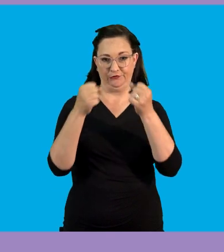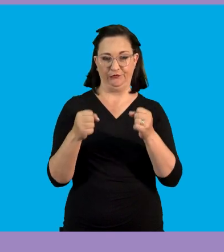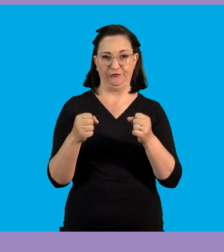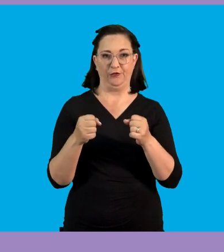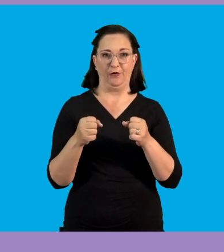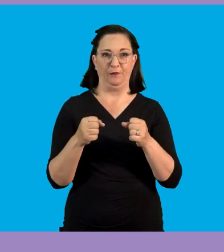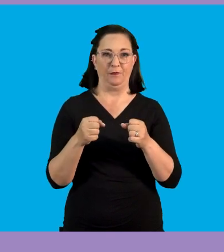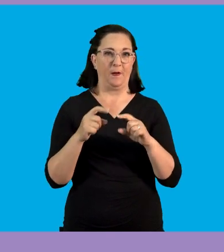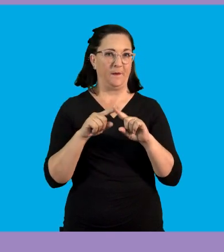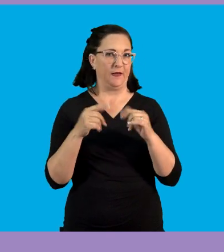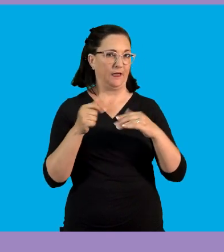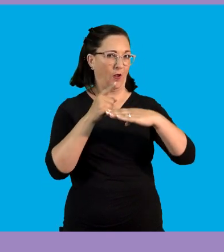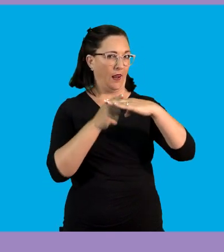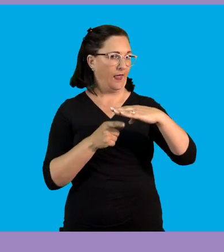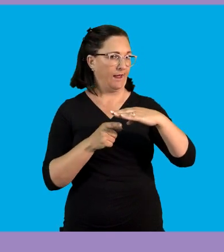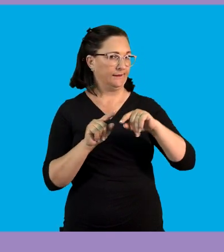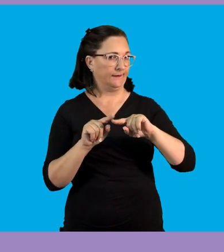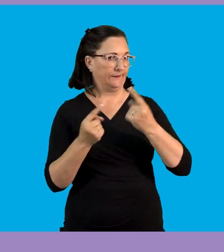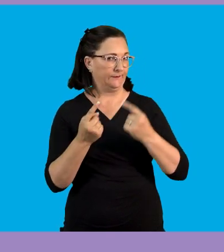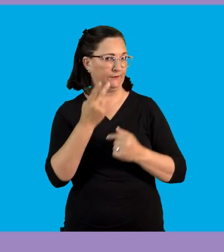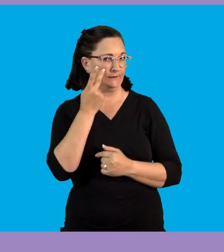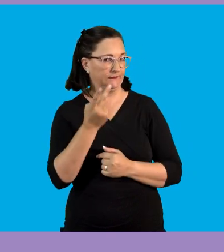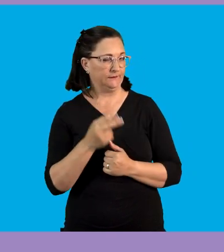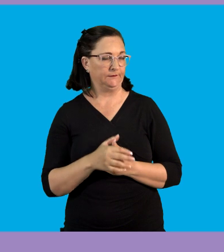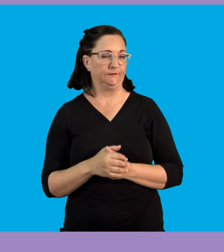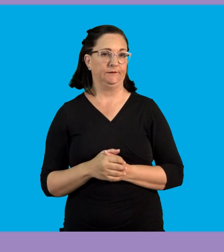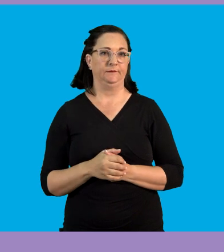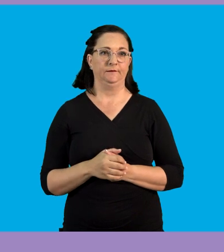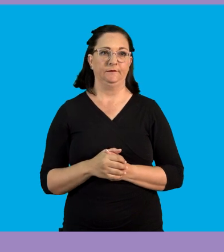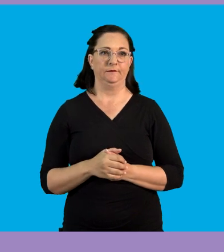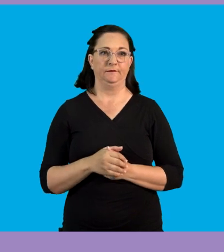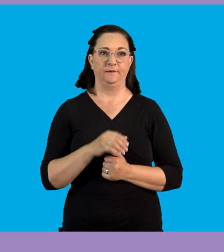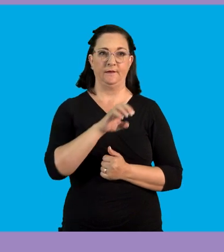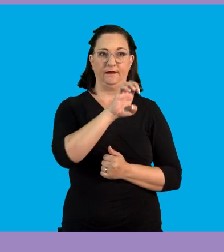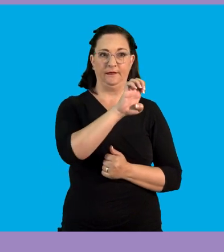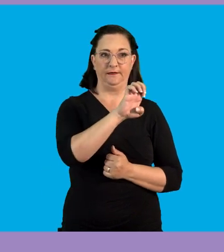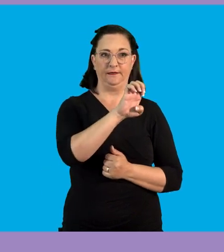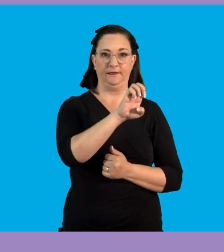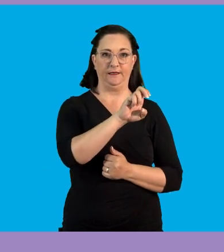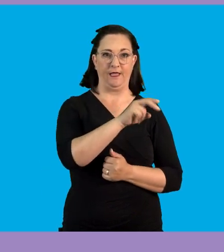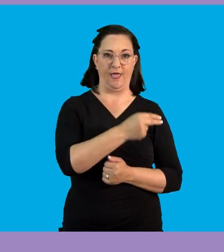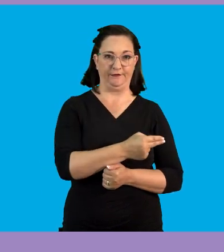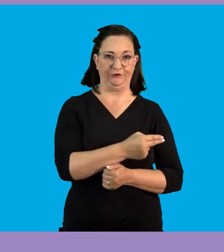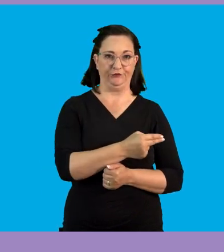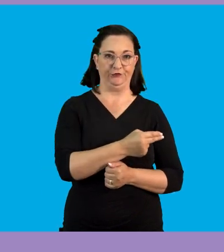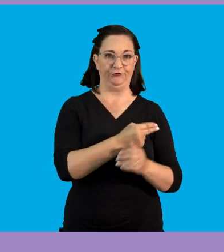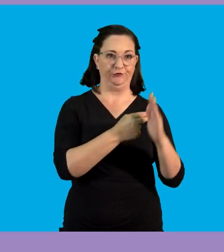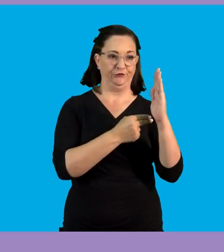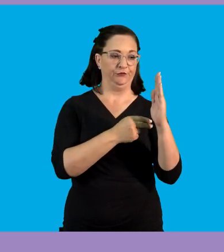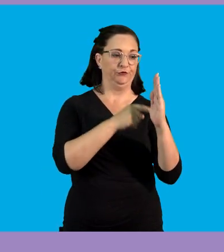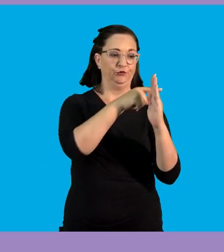has different markings than the first one. What you would notice is that on side EH we have